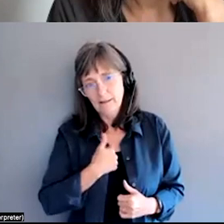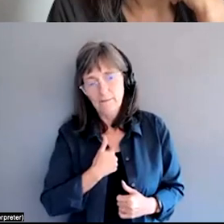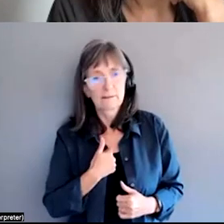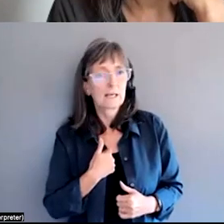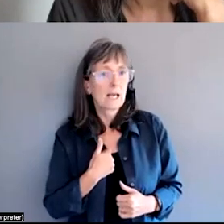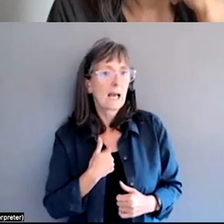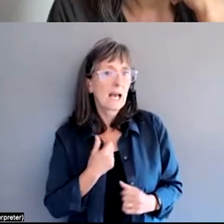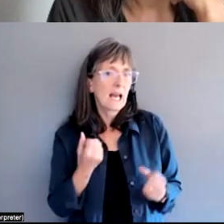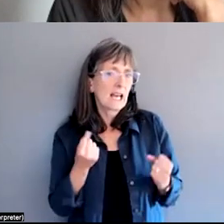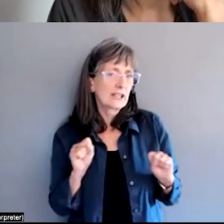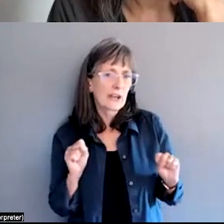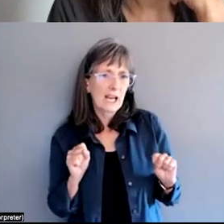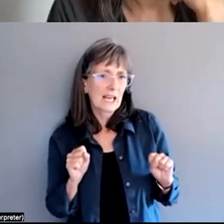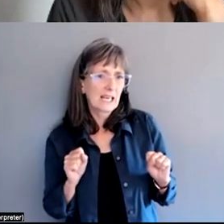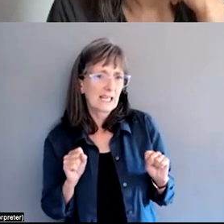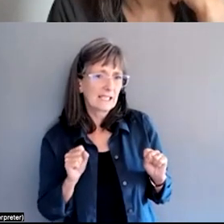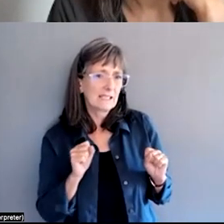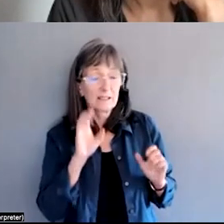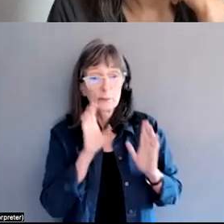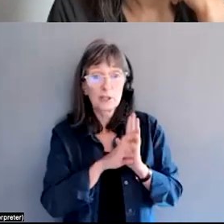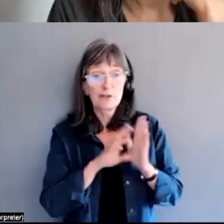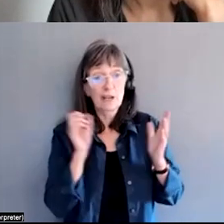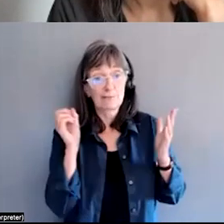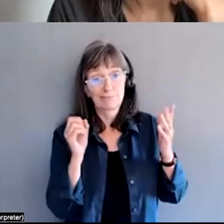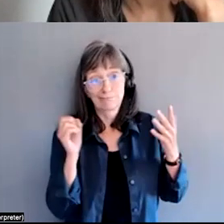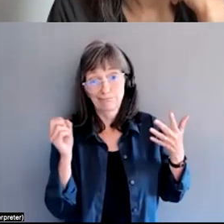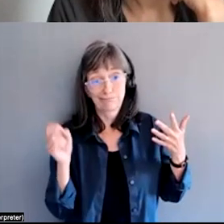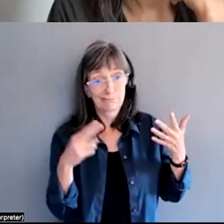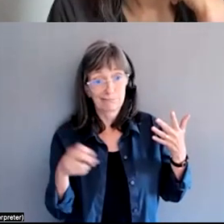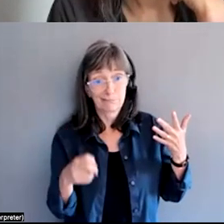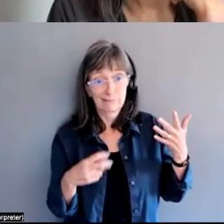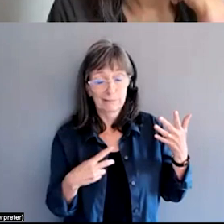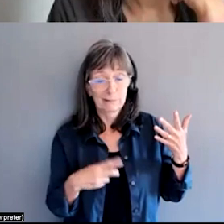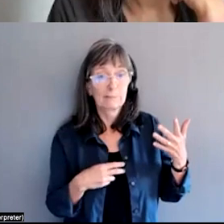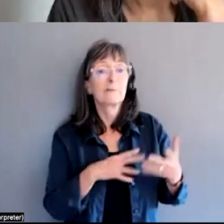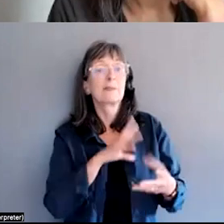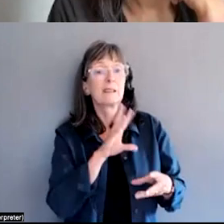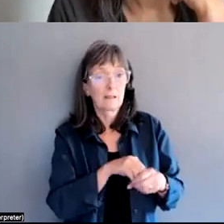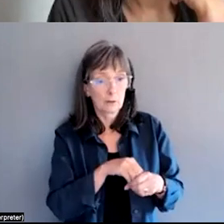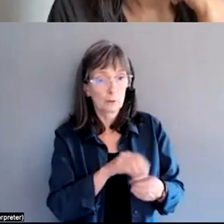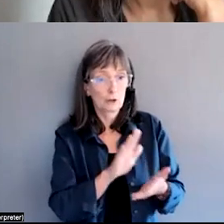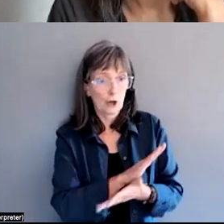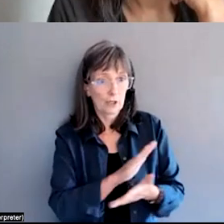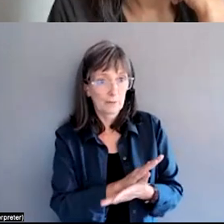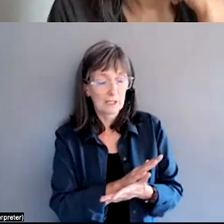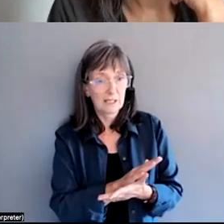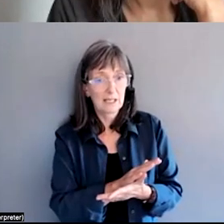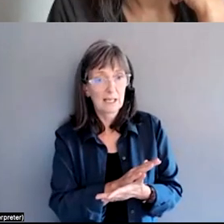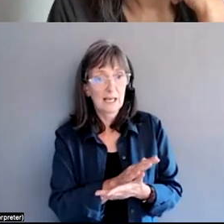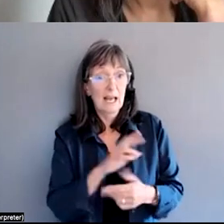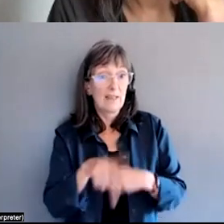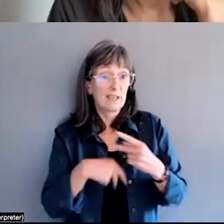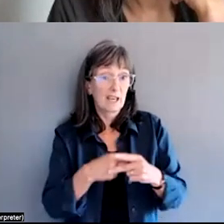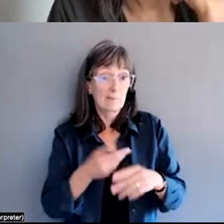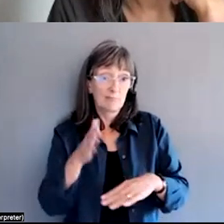I try to just throw all those images onto a document and slap the type on top and then walk away for